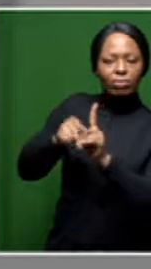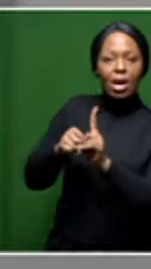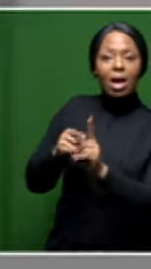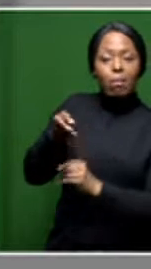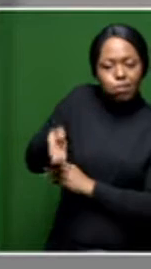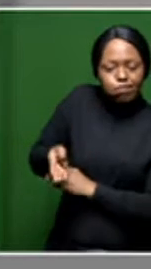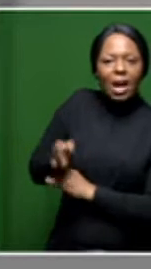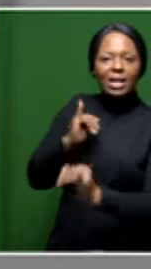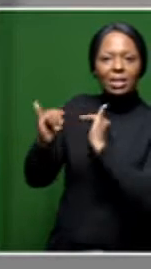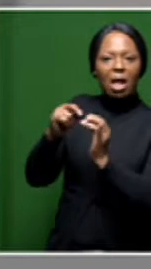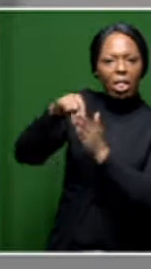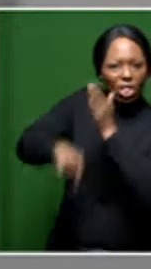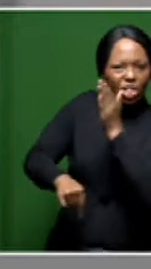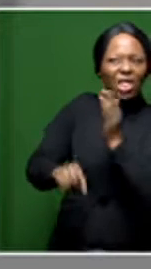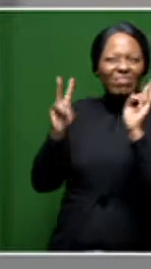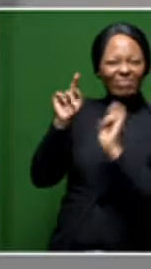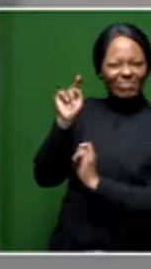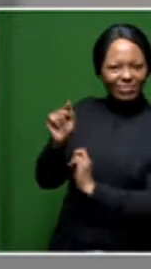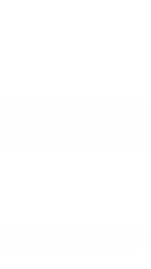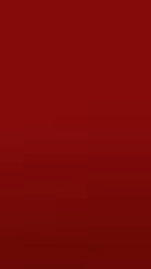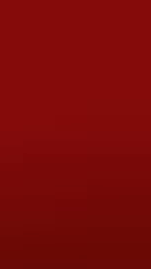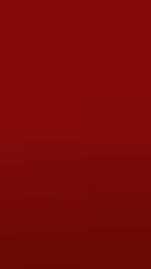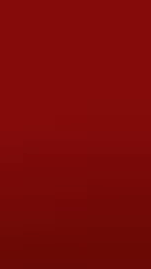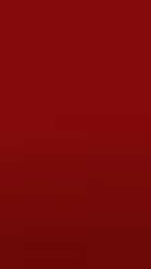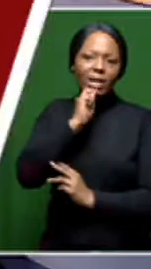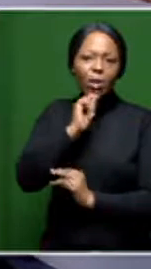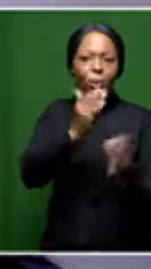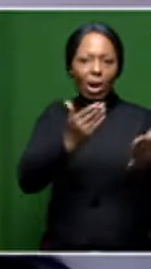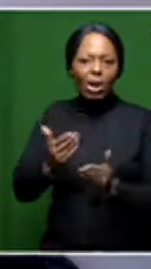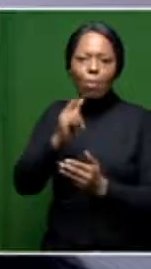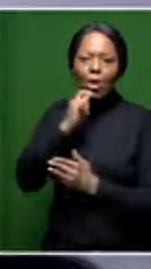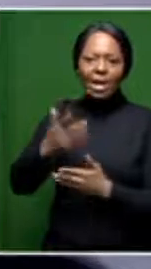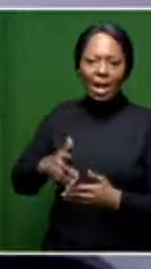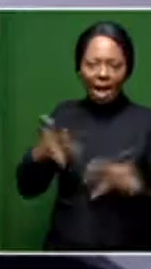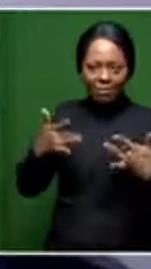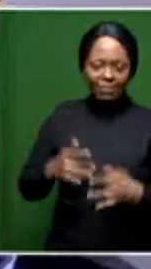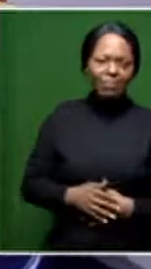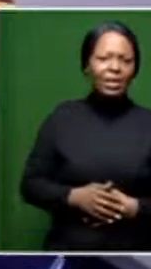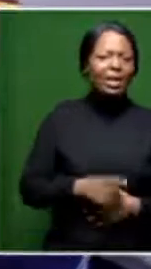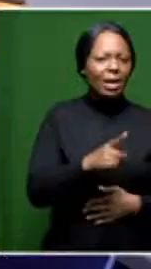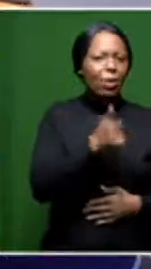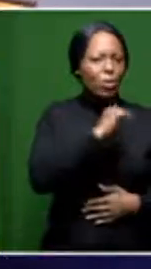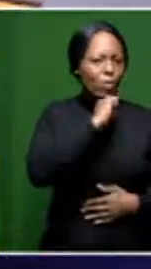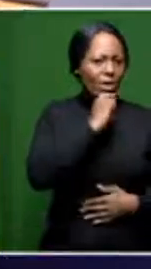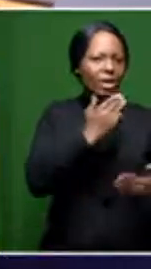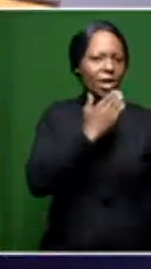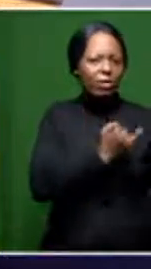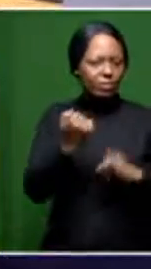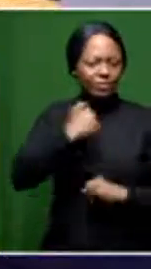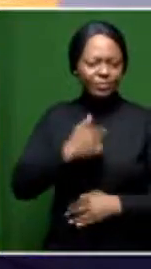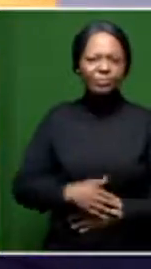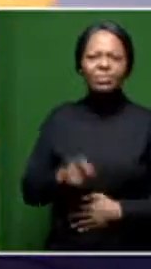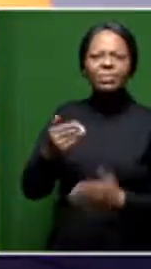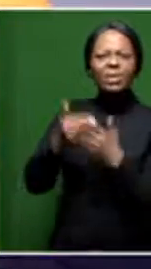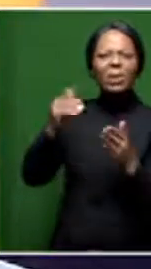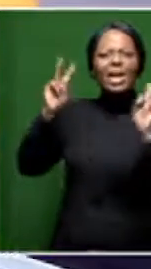to discuss this further. Good morning, Warren. Welcome to Morning Live. Good morning. Great to be here. Now, let's talk about, before we get into the inner workings of